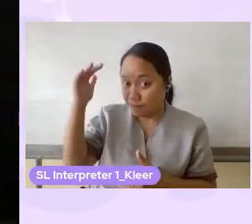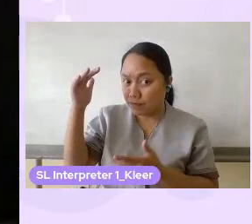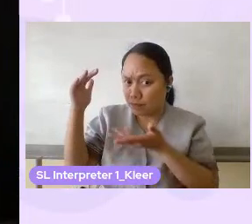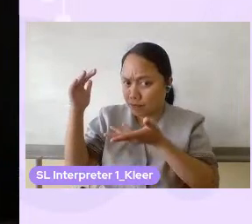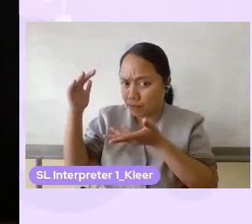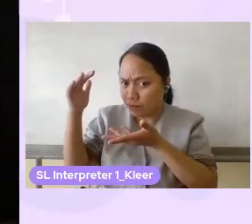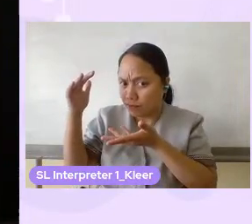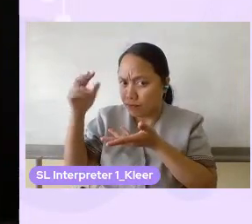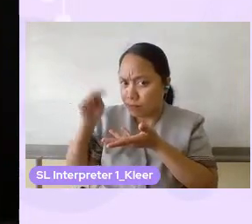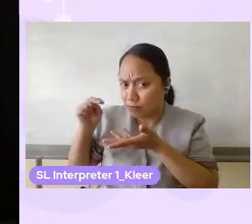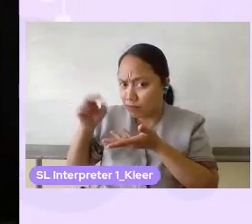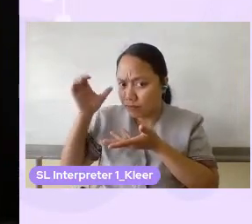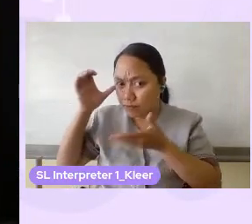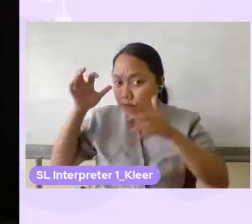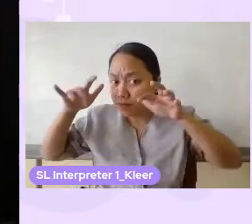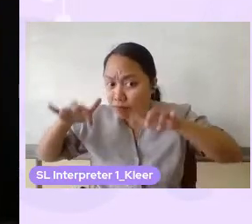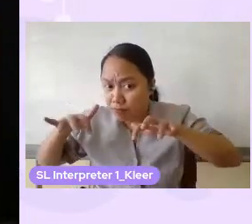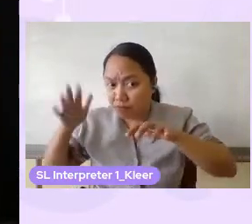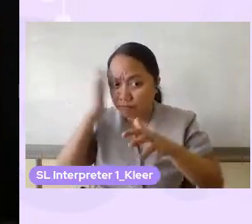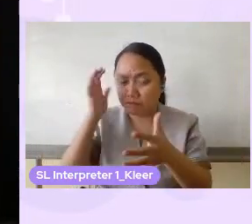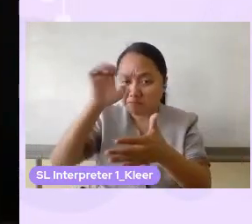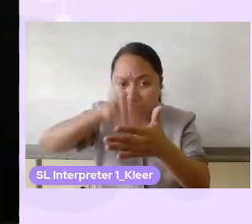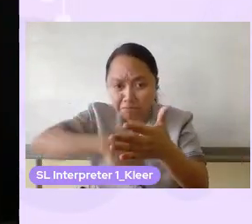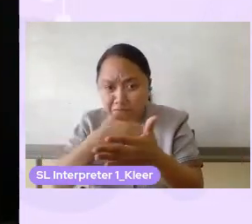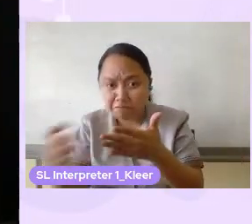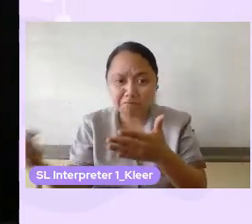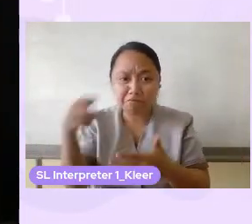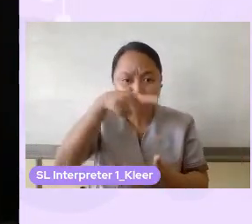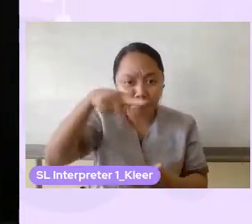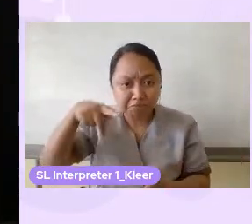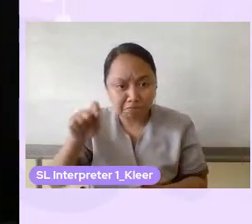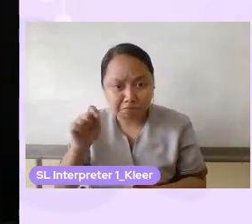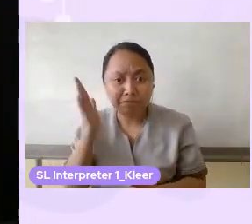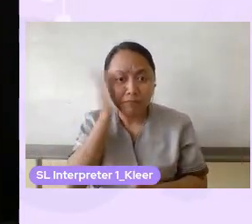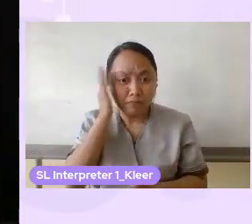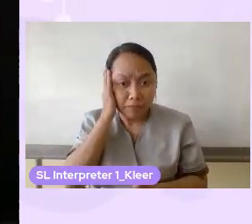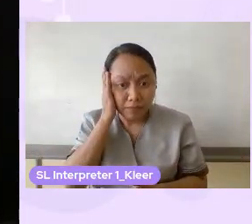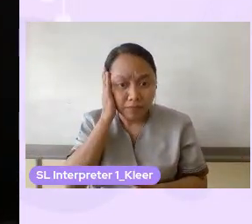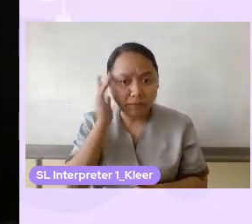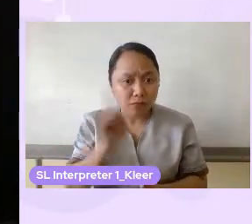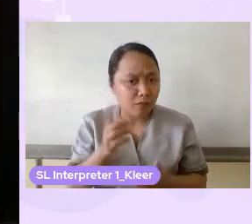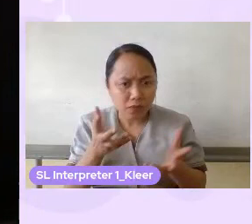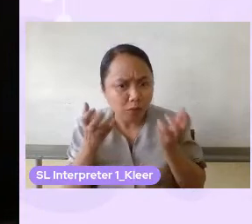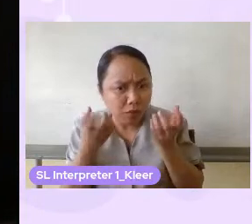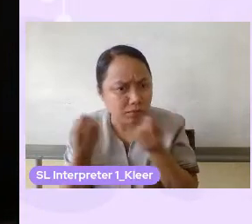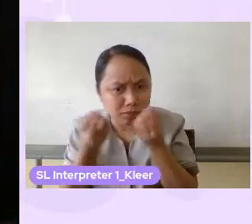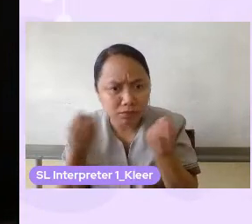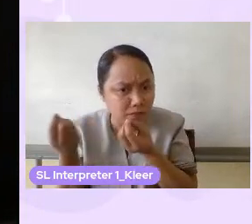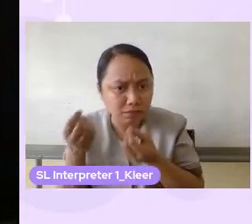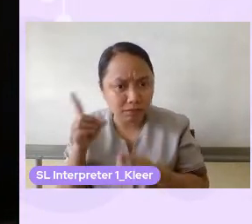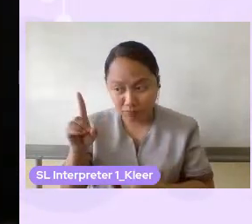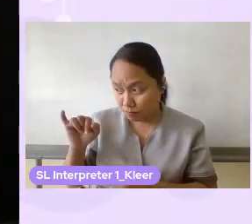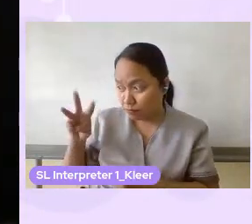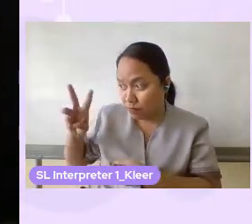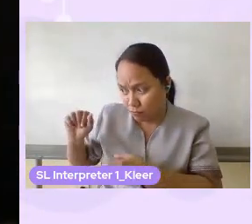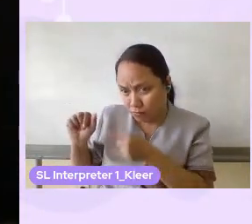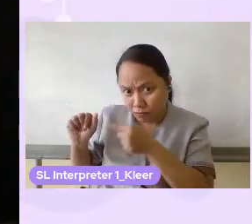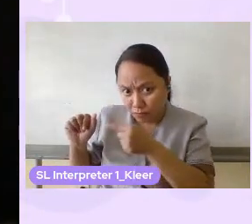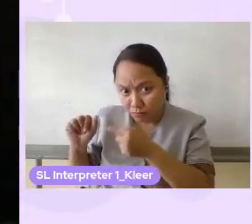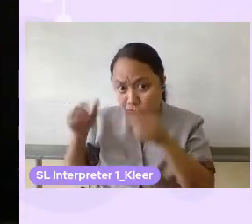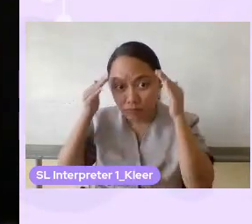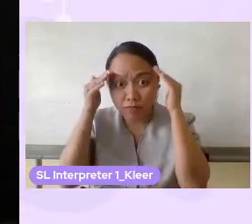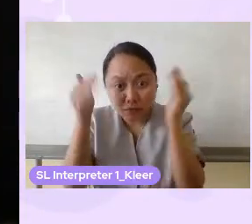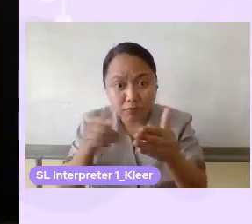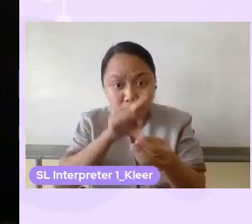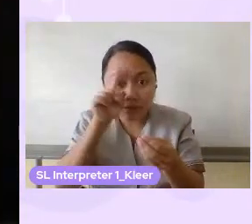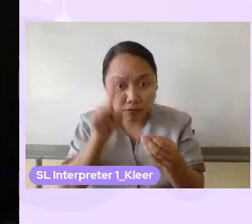lang sa computer, konting Excel, konting PowerPoint, yun na yun. So, what we want to do sa DIWA is really to say, is really